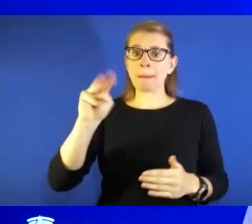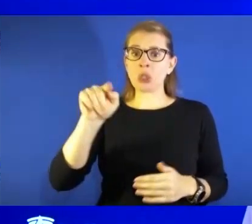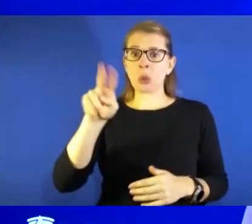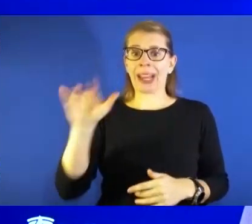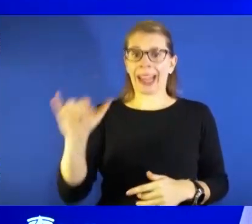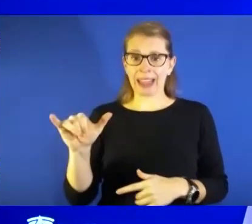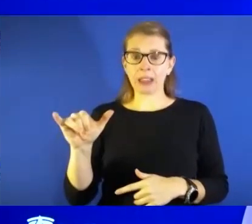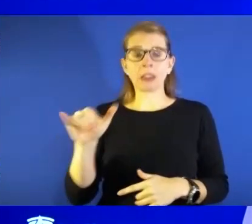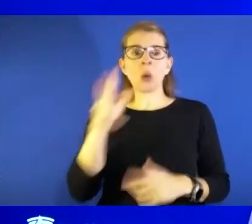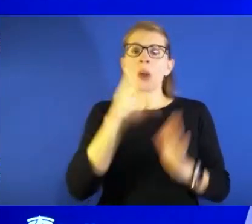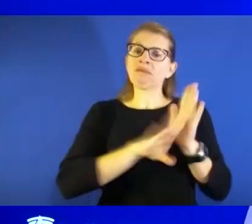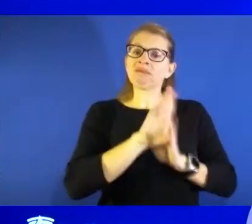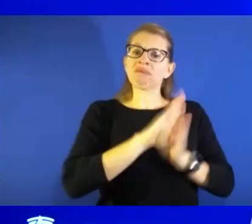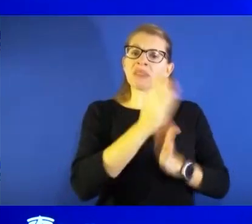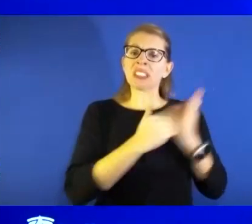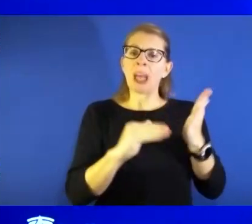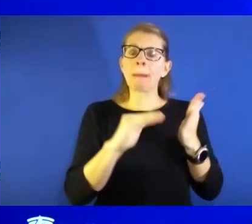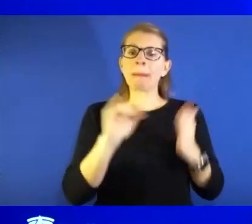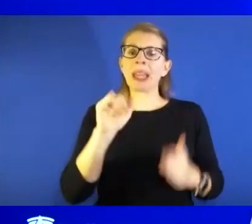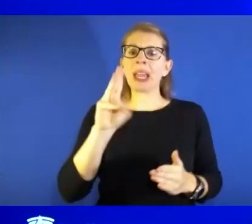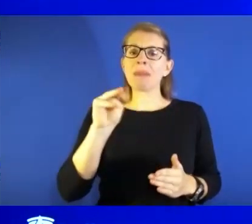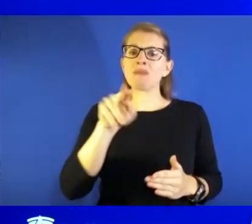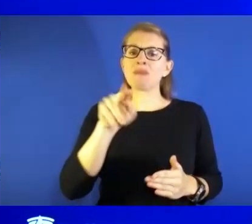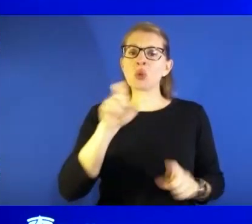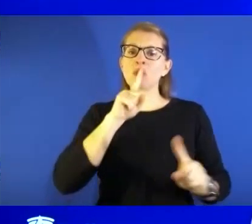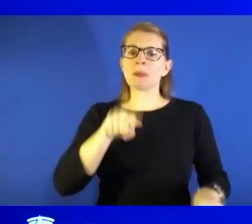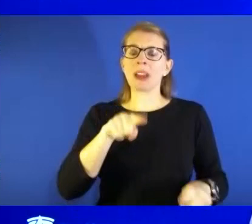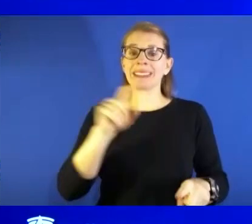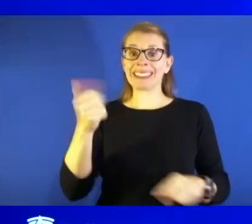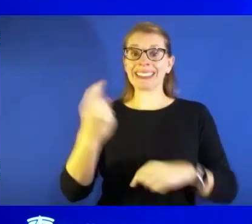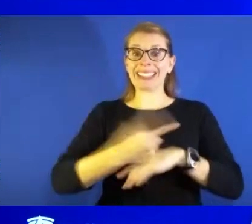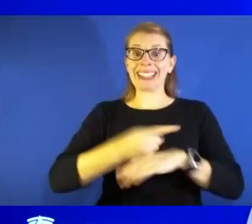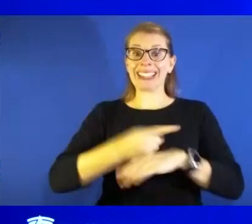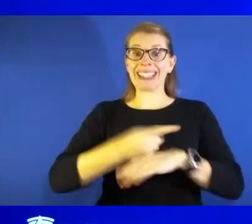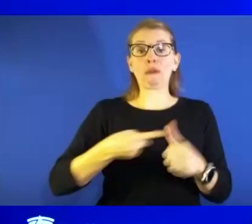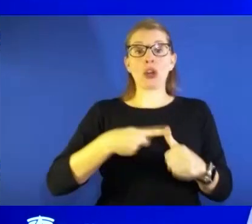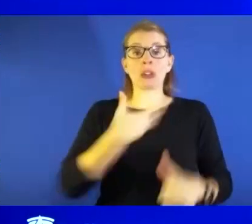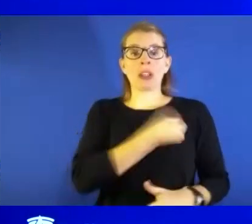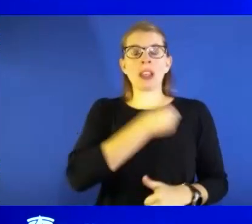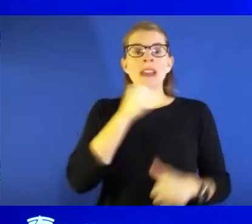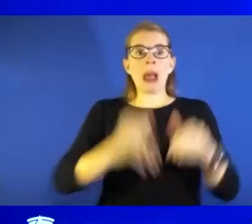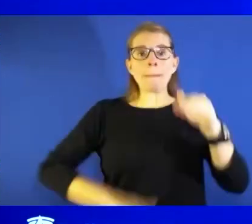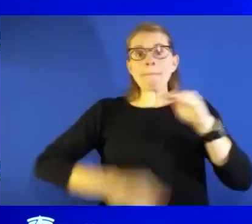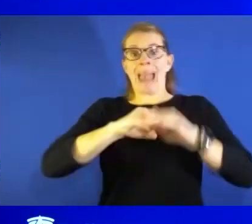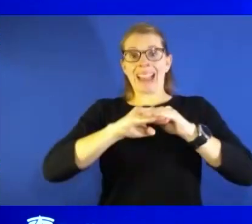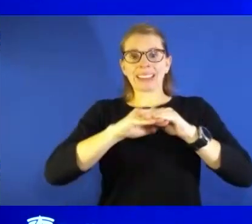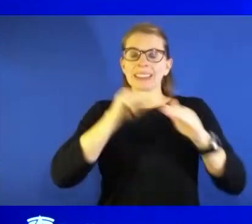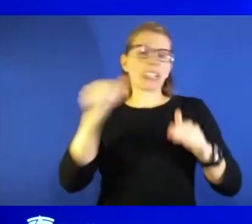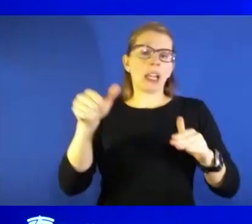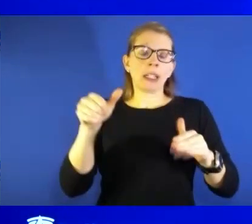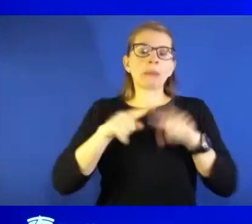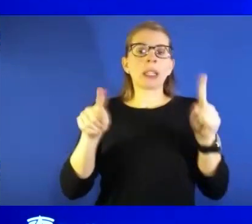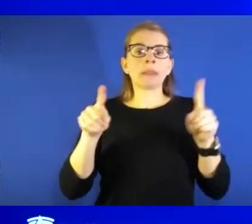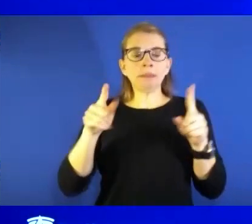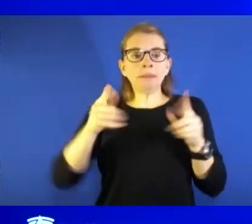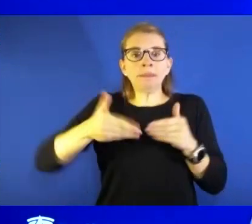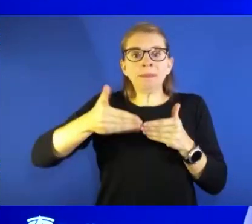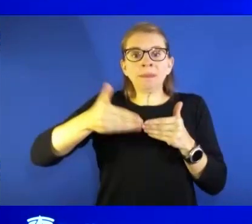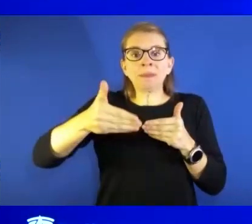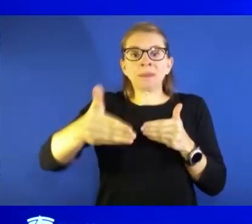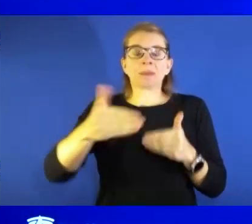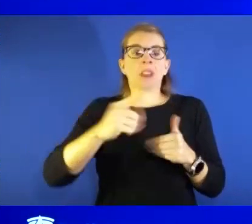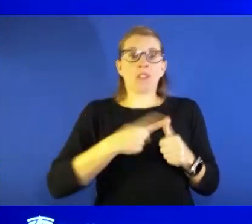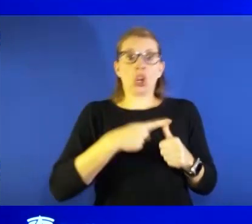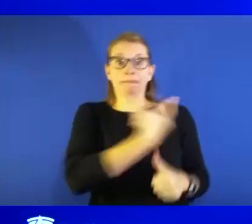even as soon as 10 days after that first vaccine, but it's not optimal, it's not maximal. But as you get further out from that first dose, and then of